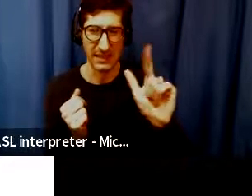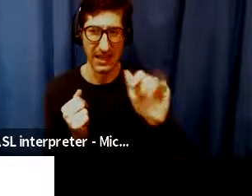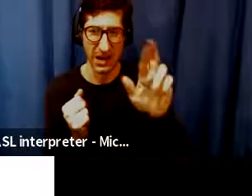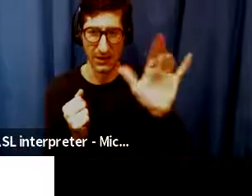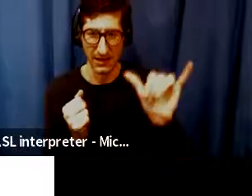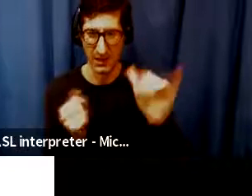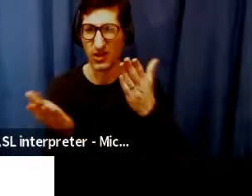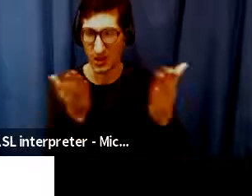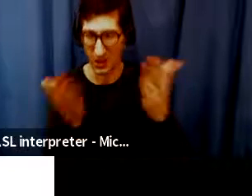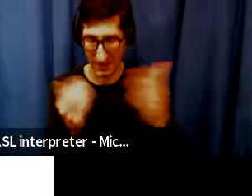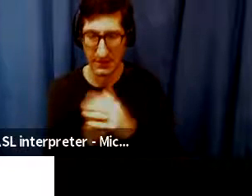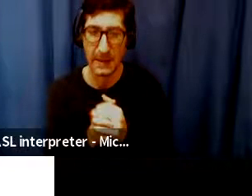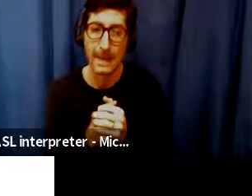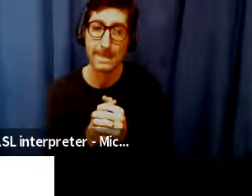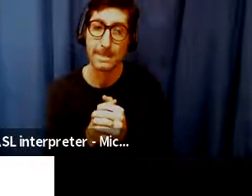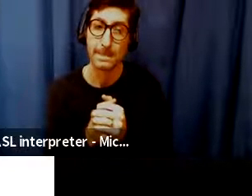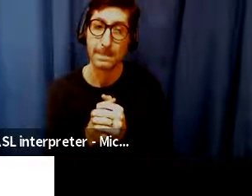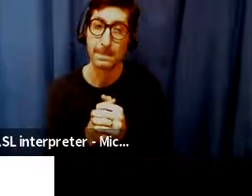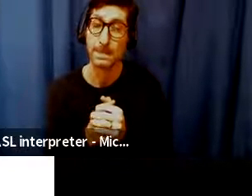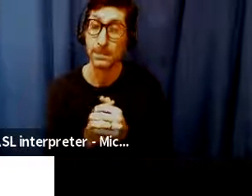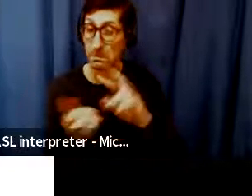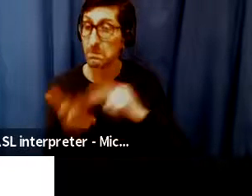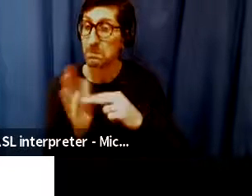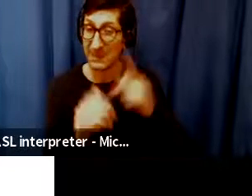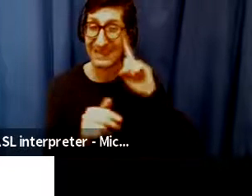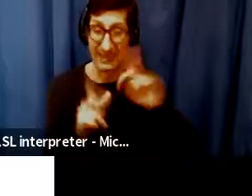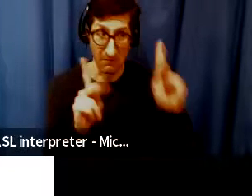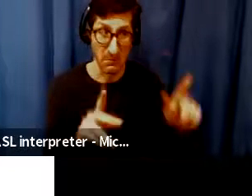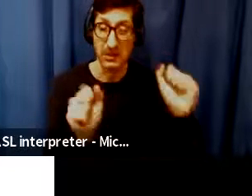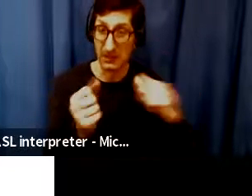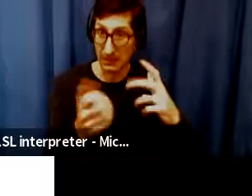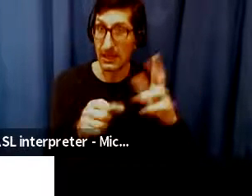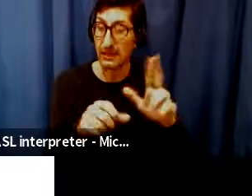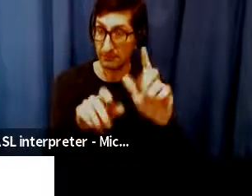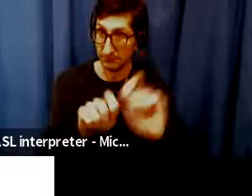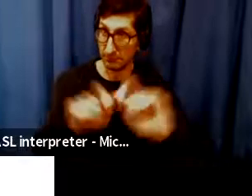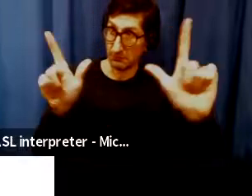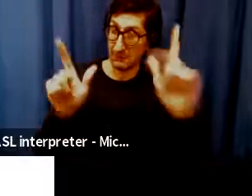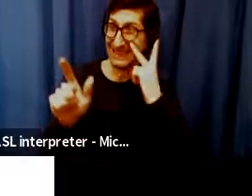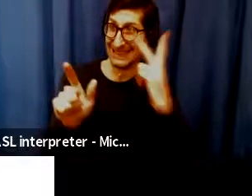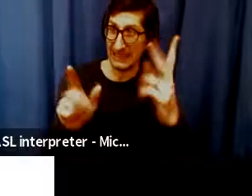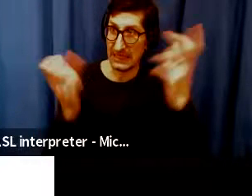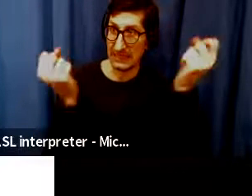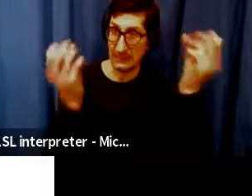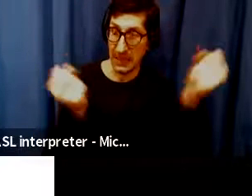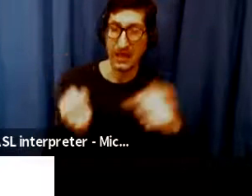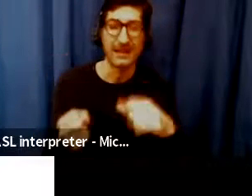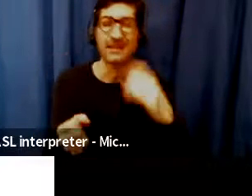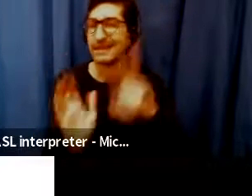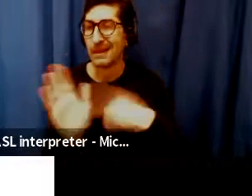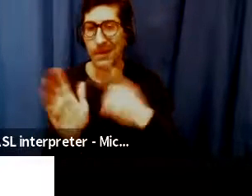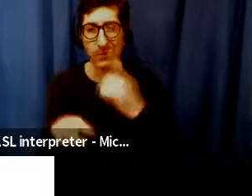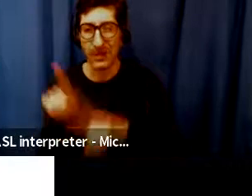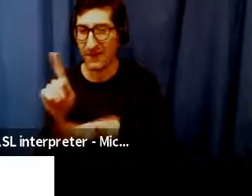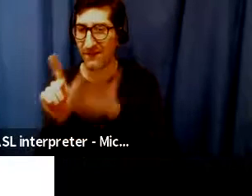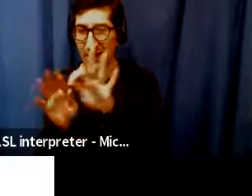sign language if the interpreter cannot be there in person. And it's important to remember